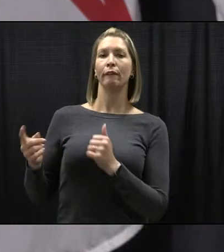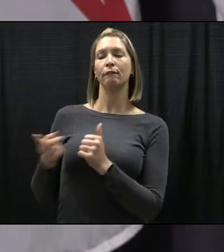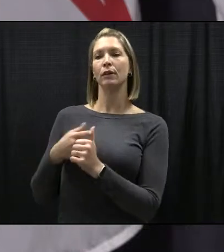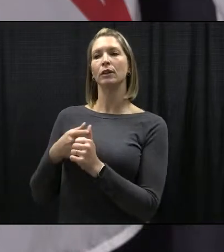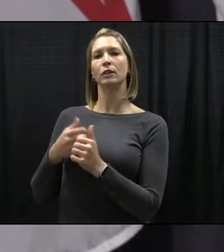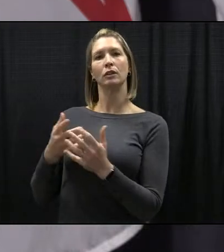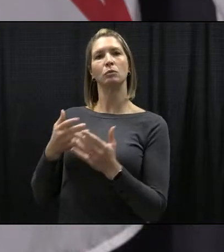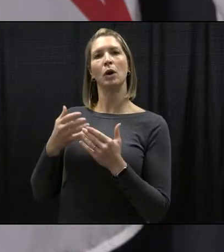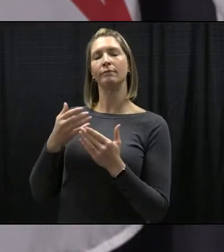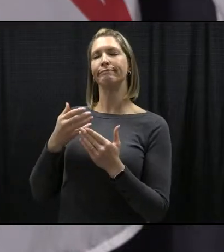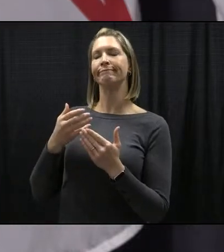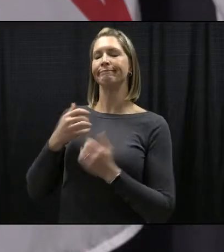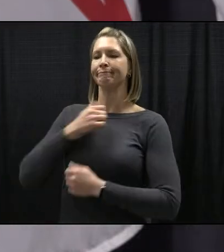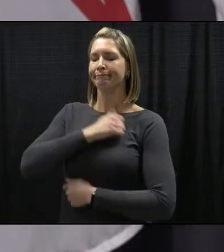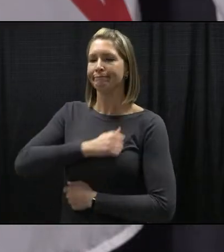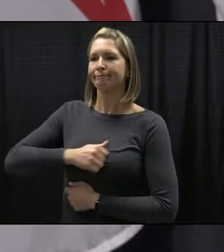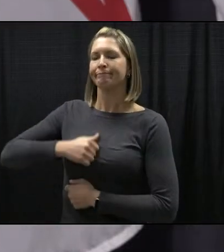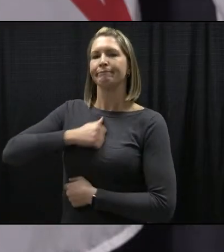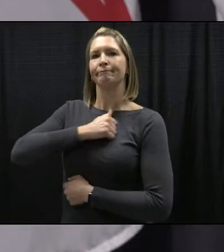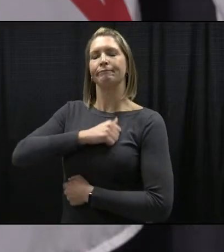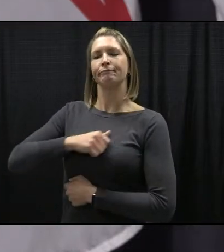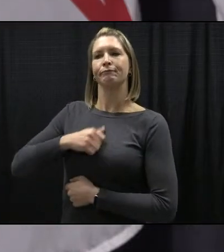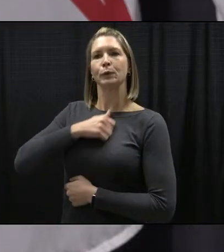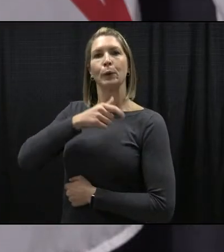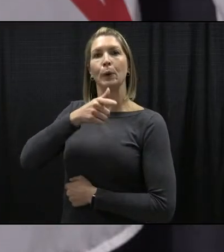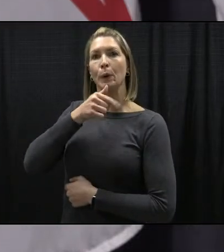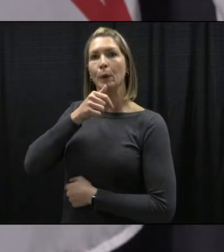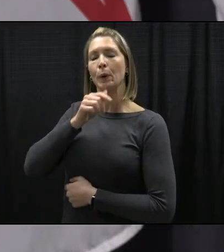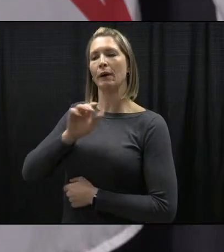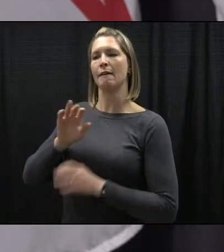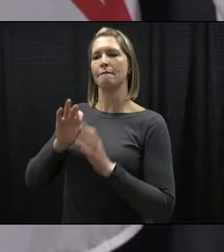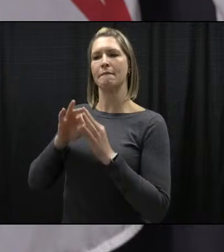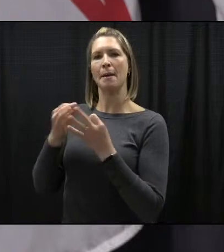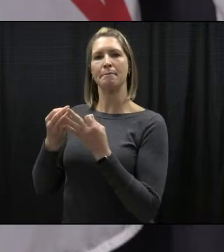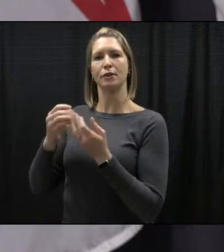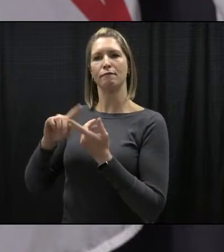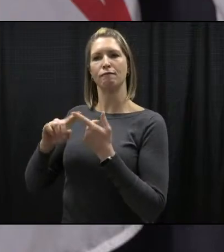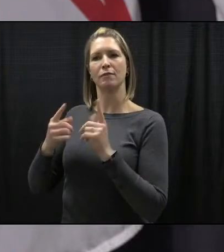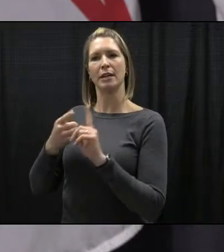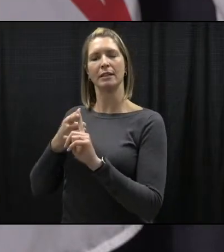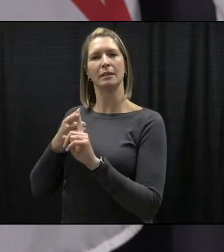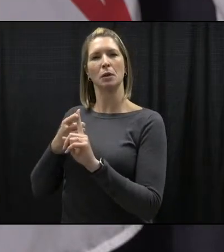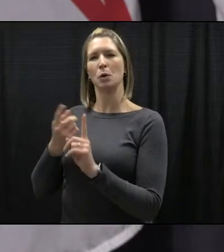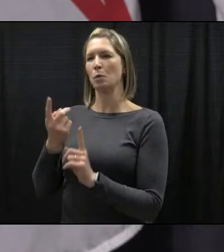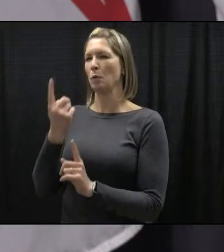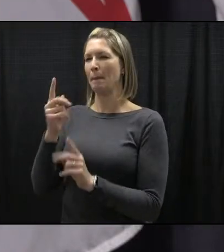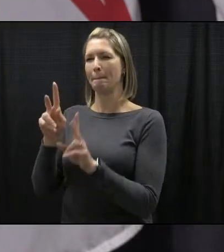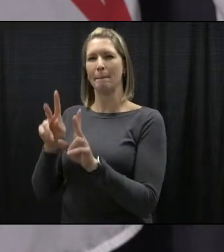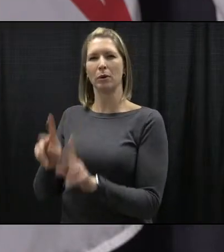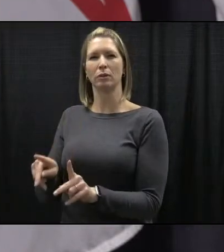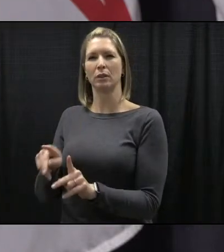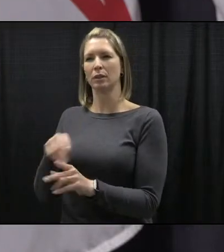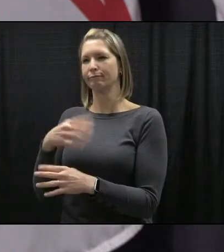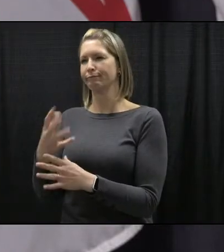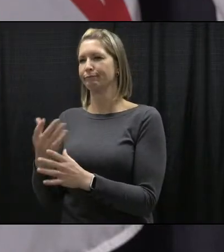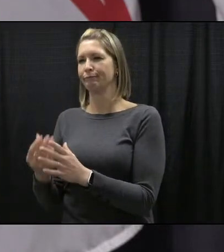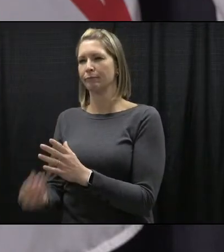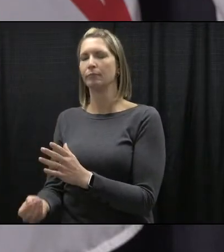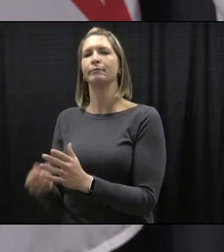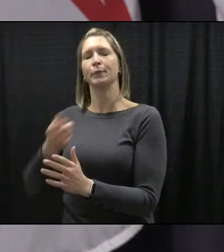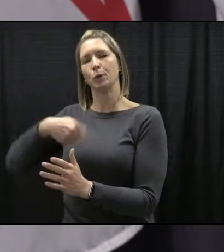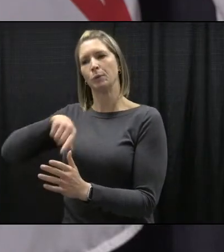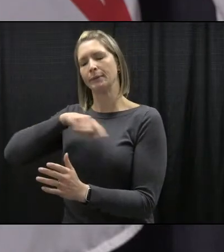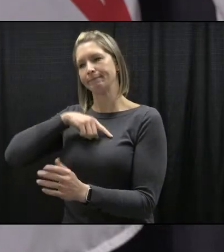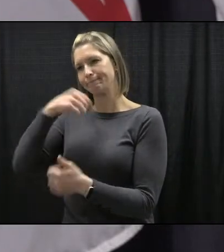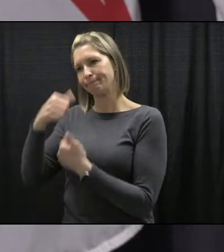the family and friends of the individual that passed away earlier this week due to COVID-19 in the Central region. You are in our thoughts during this